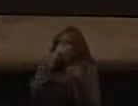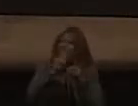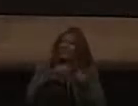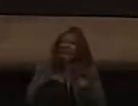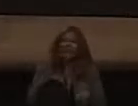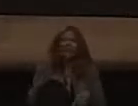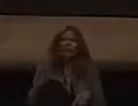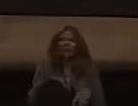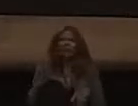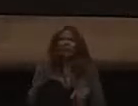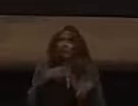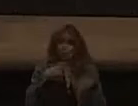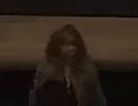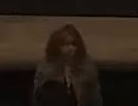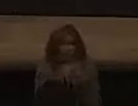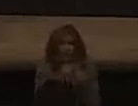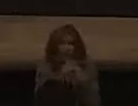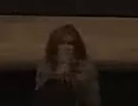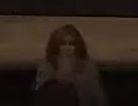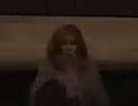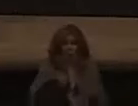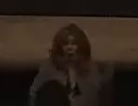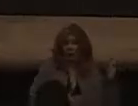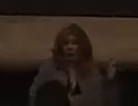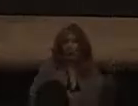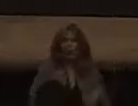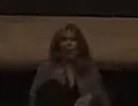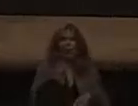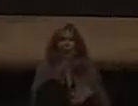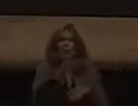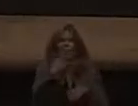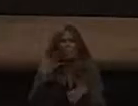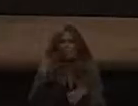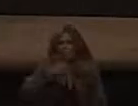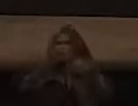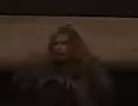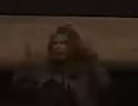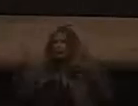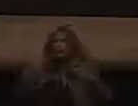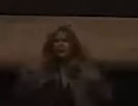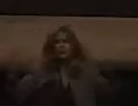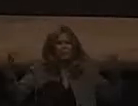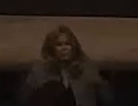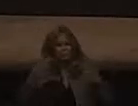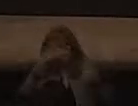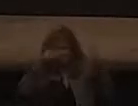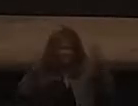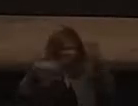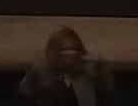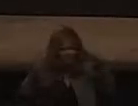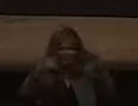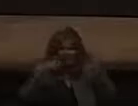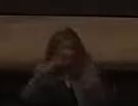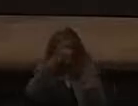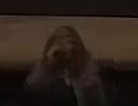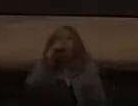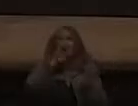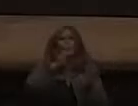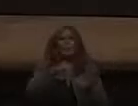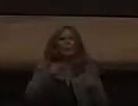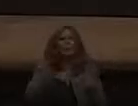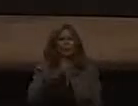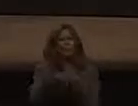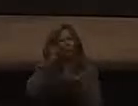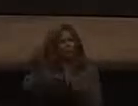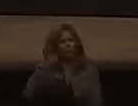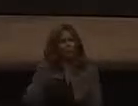artists, and we can meet with your superiors and yourselves, and we can come to solutions that are going to benefit everybody. So thanks for